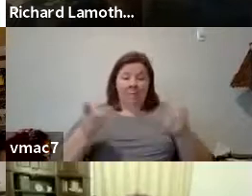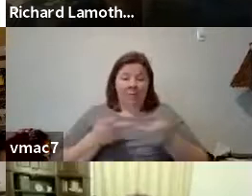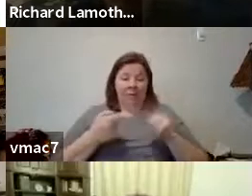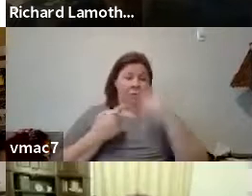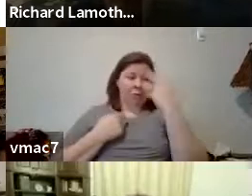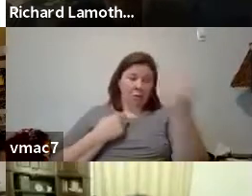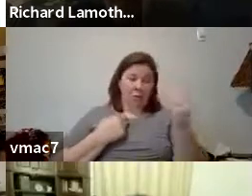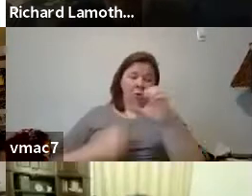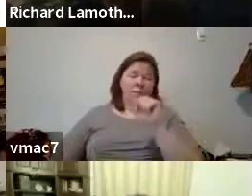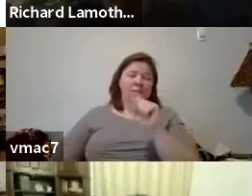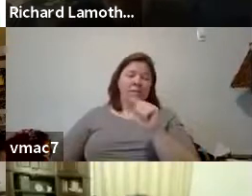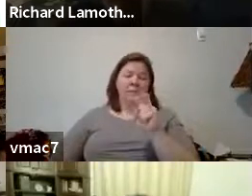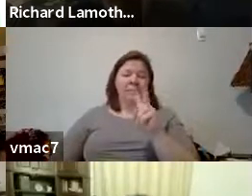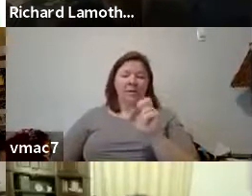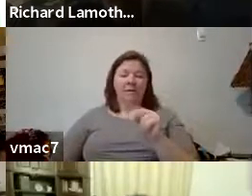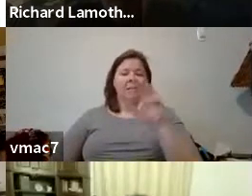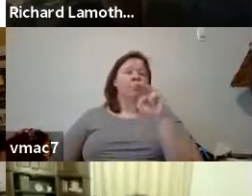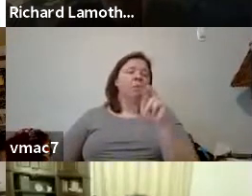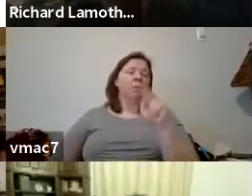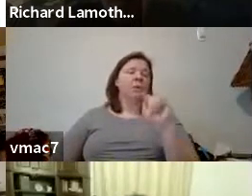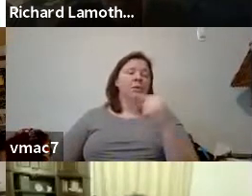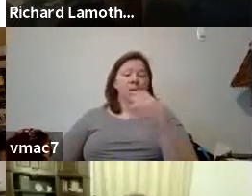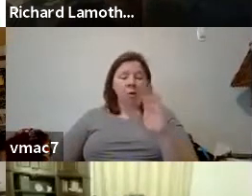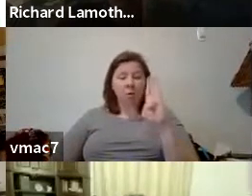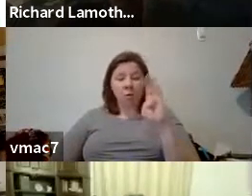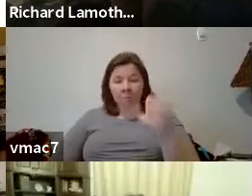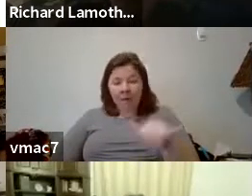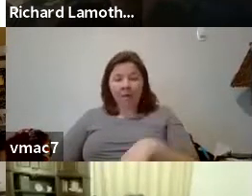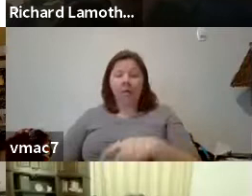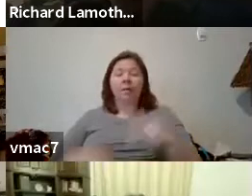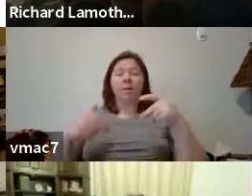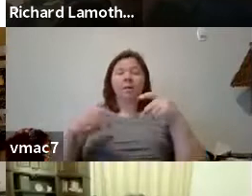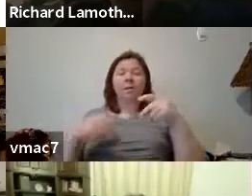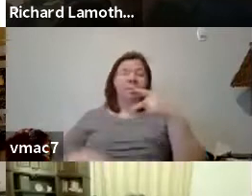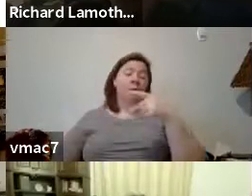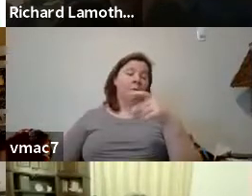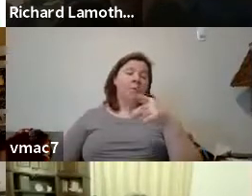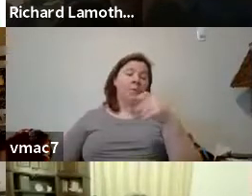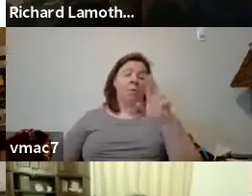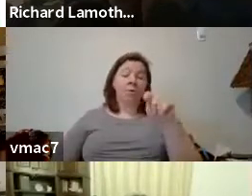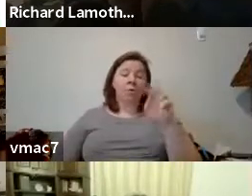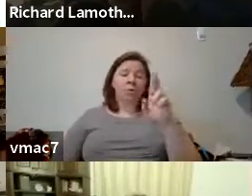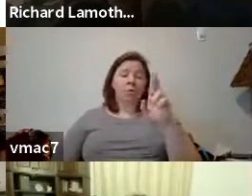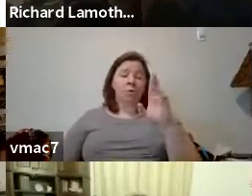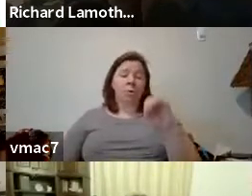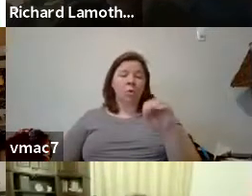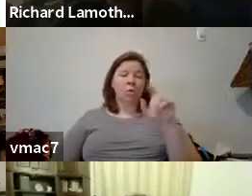I've been there many times, Montego Bay, Basketball, Ocho Rios, taking my whole team down there for our